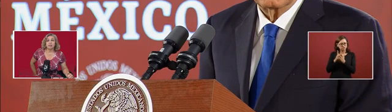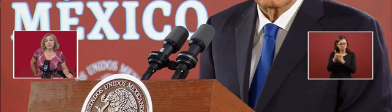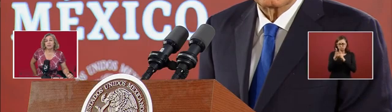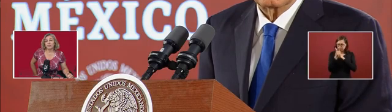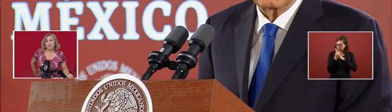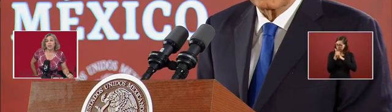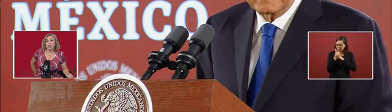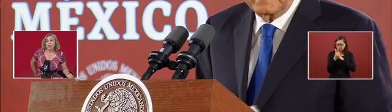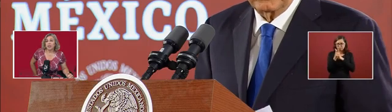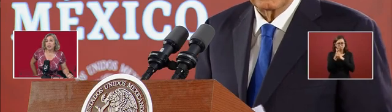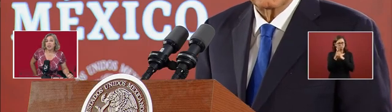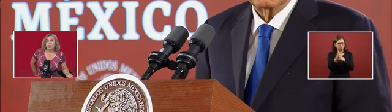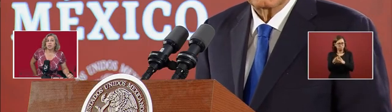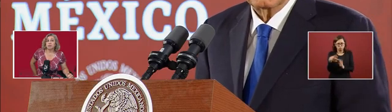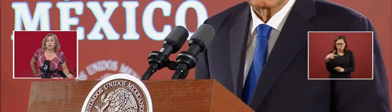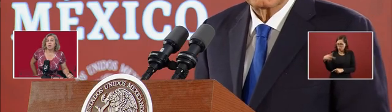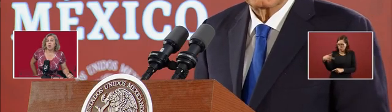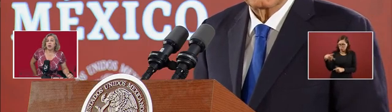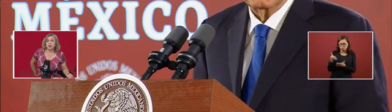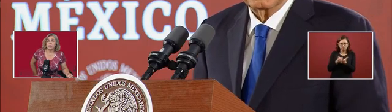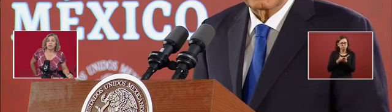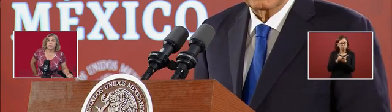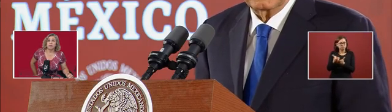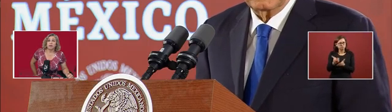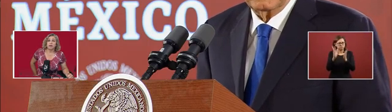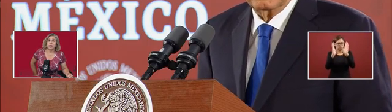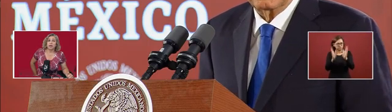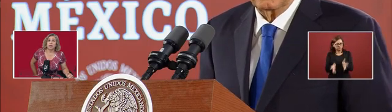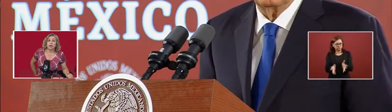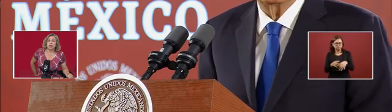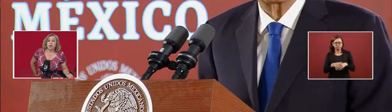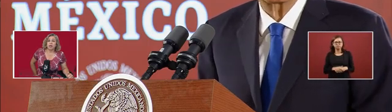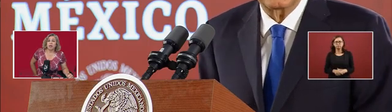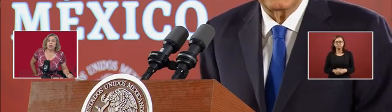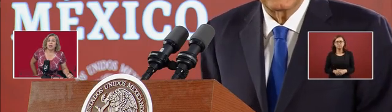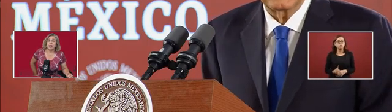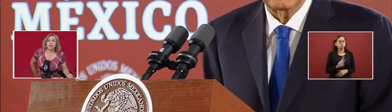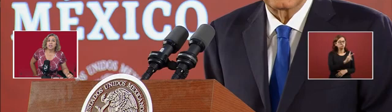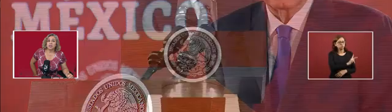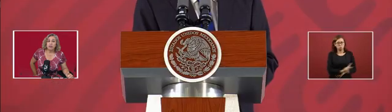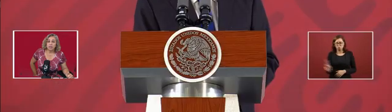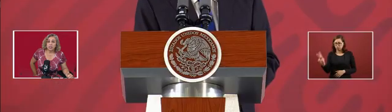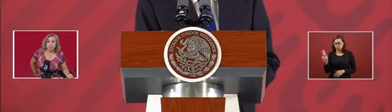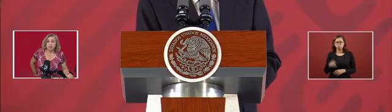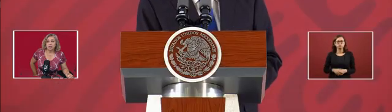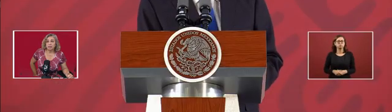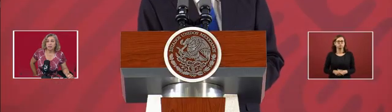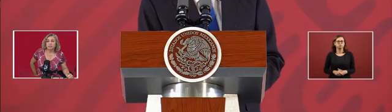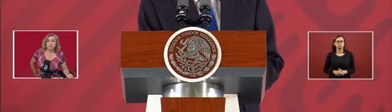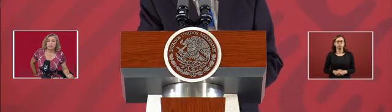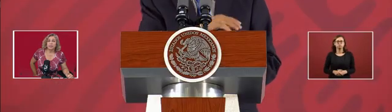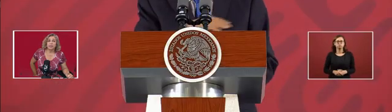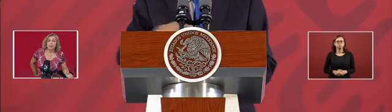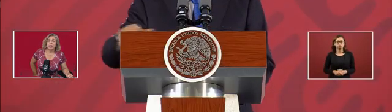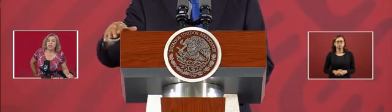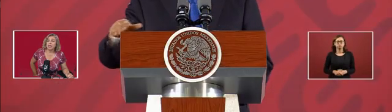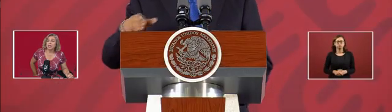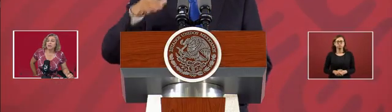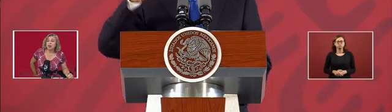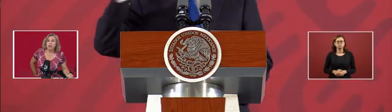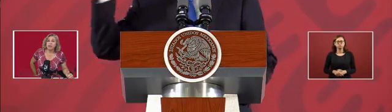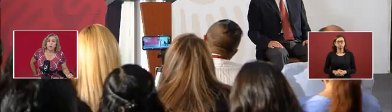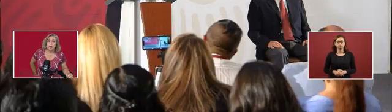I want for the director de the Fonatur, director of Funator, Rogelio Jiménez Pons, Rogelio Jimenez tenga Pons, su campamento he allá needs en to